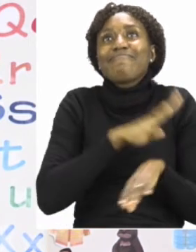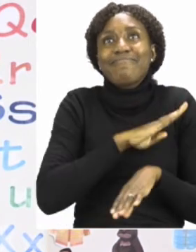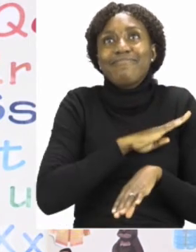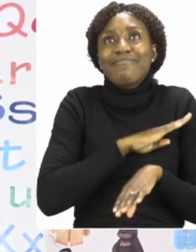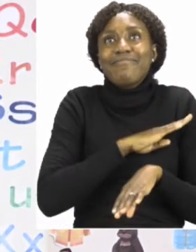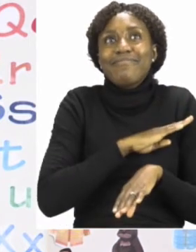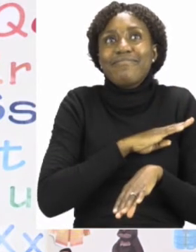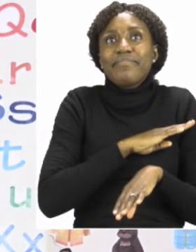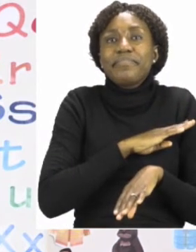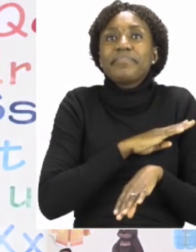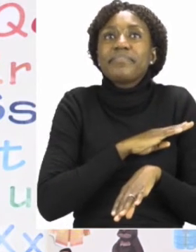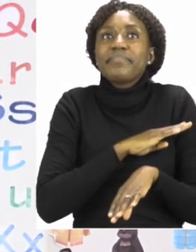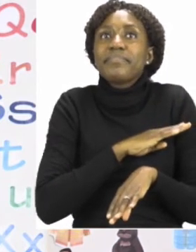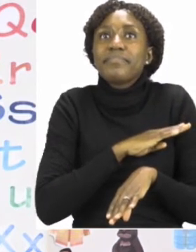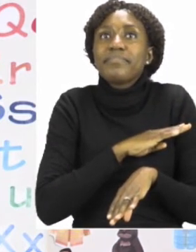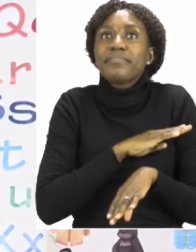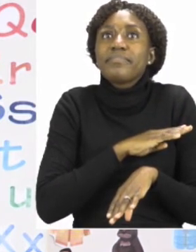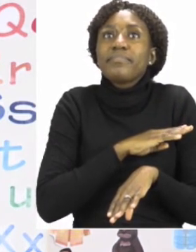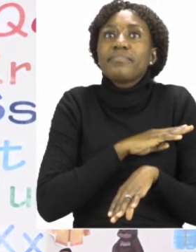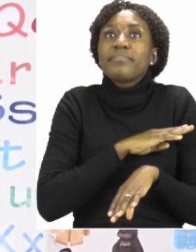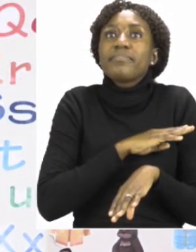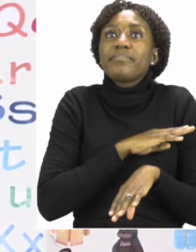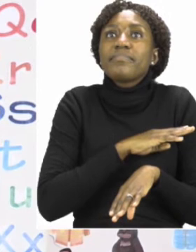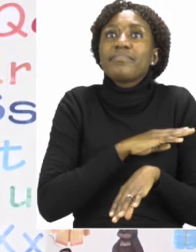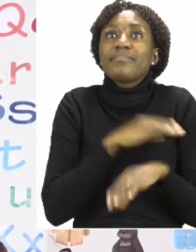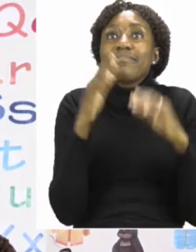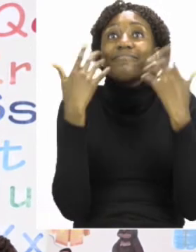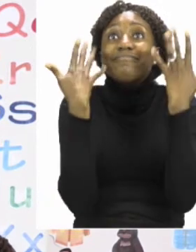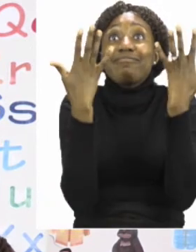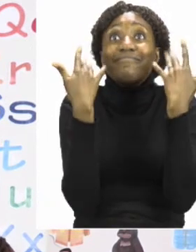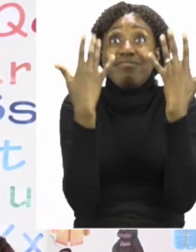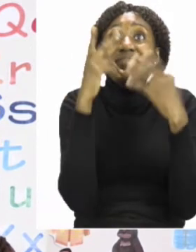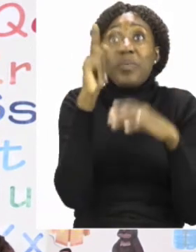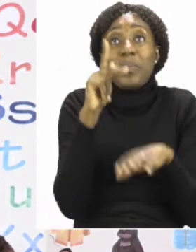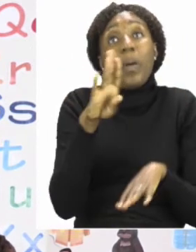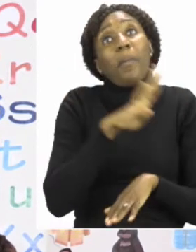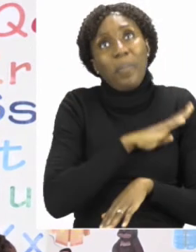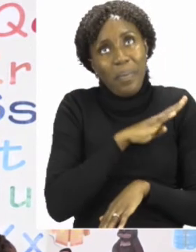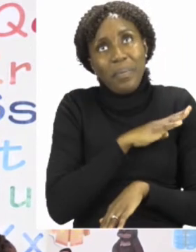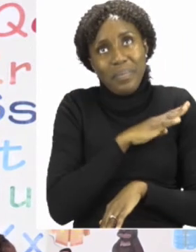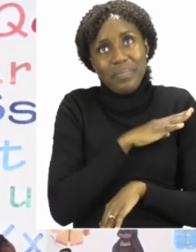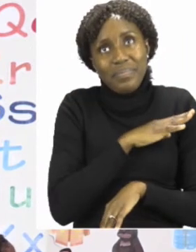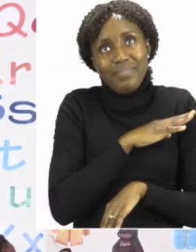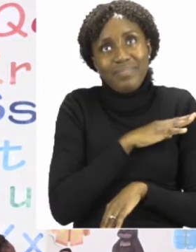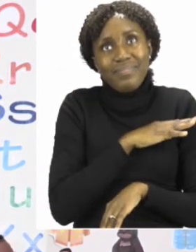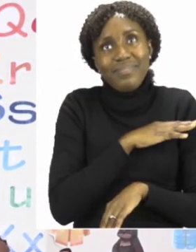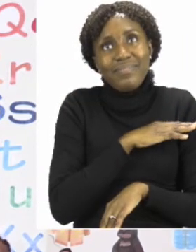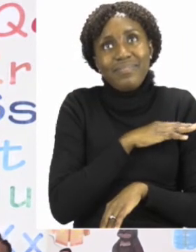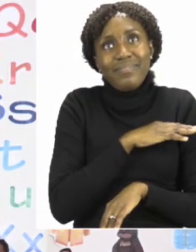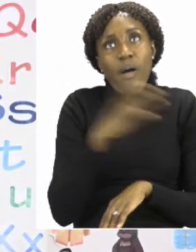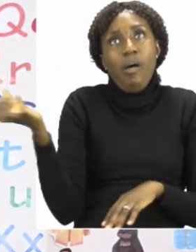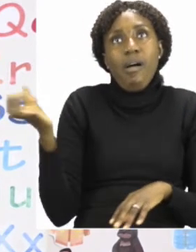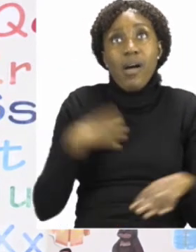brown. We also have our hands in the classroom and our